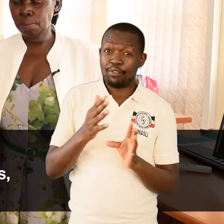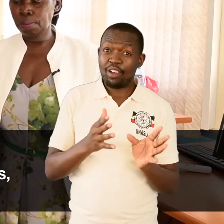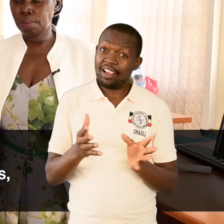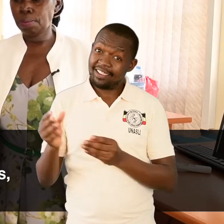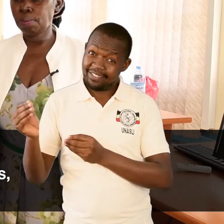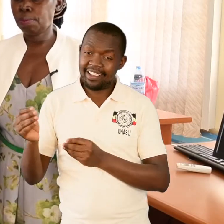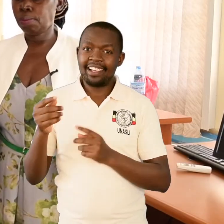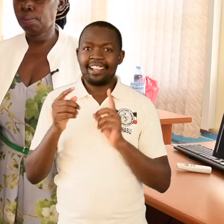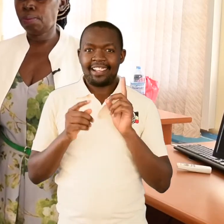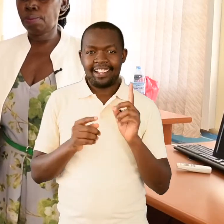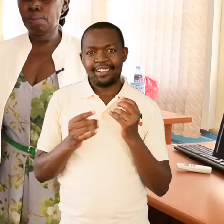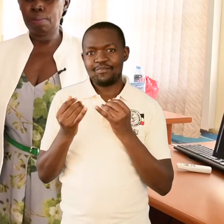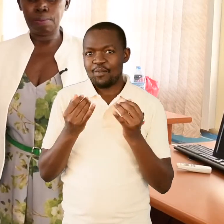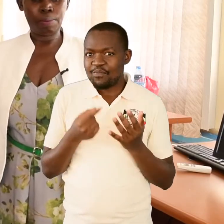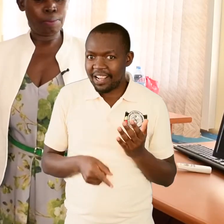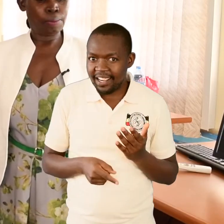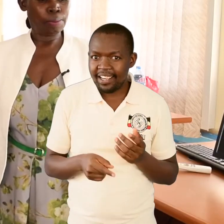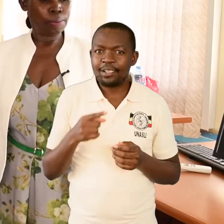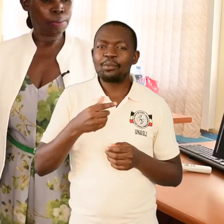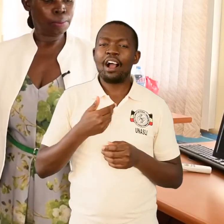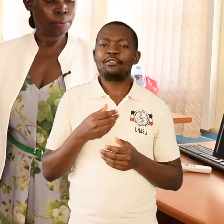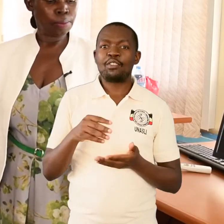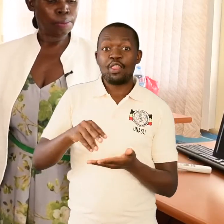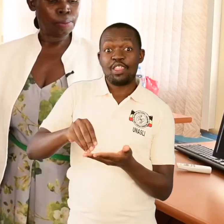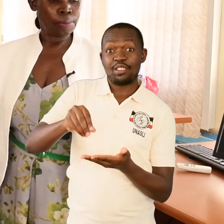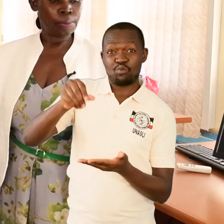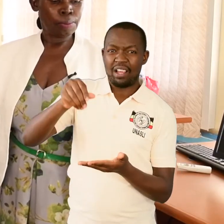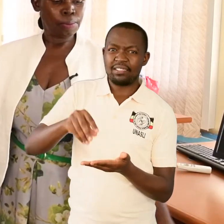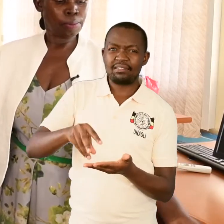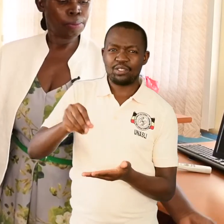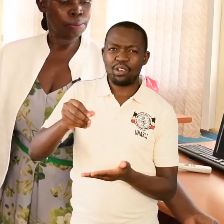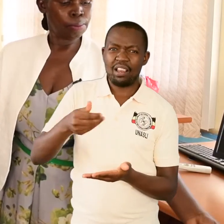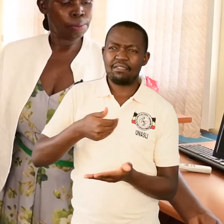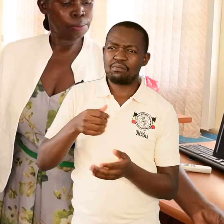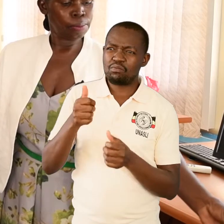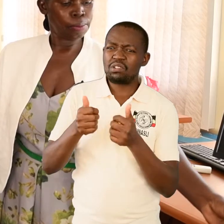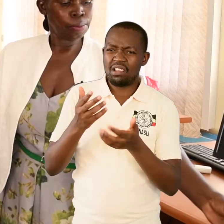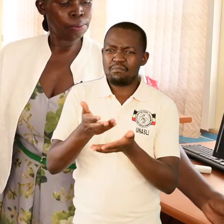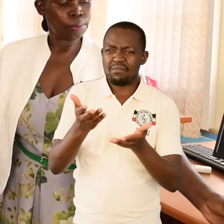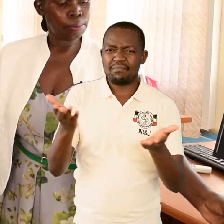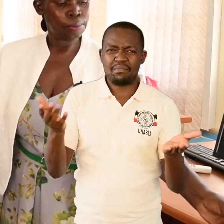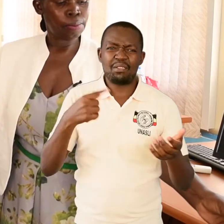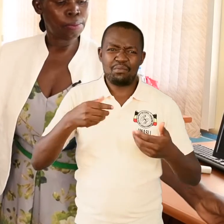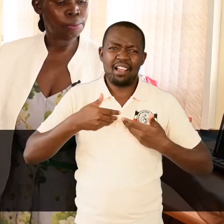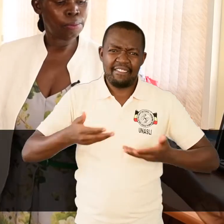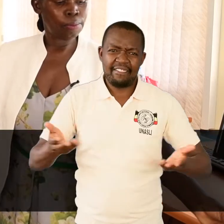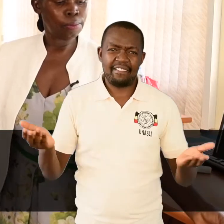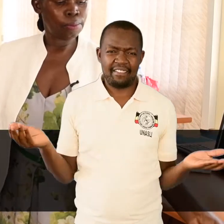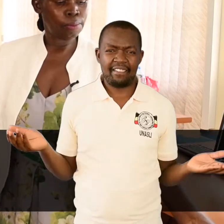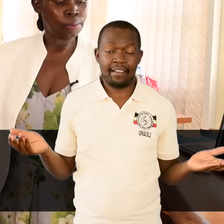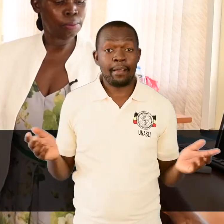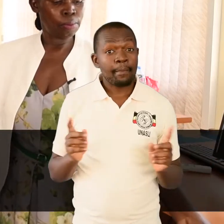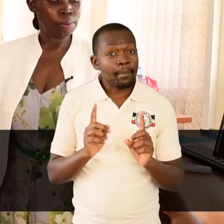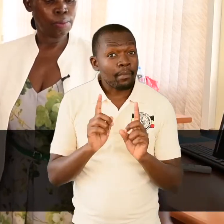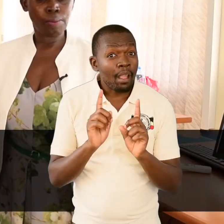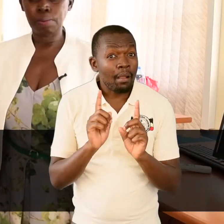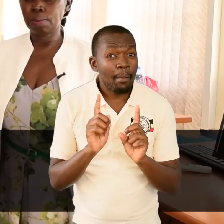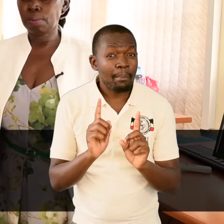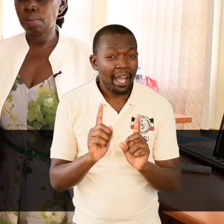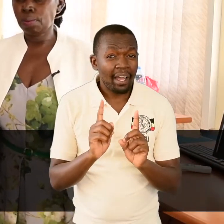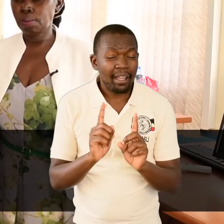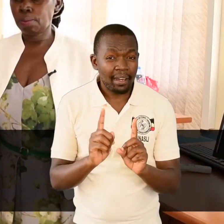talked about soil, which is also equally readily available. But the